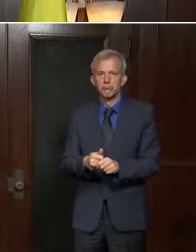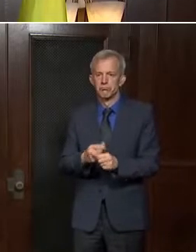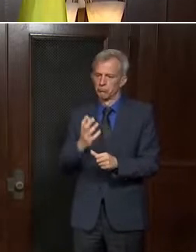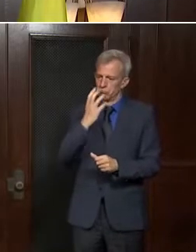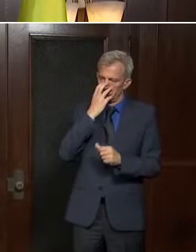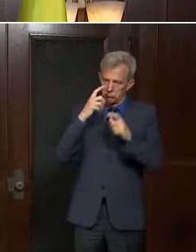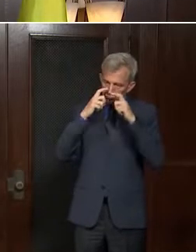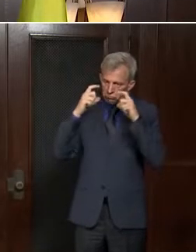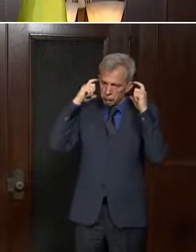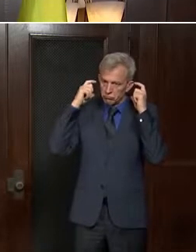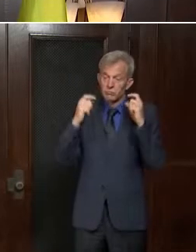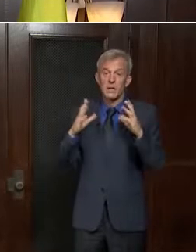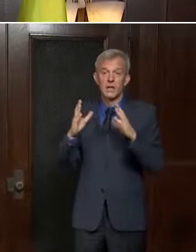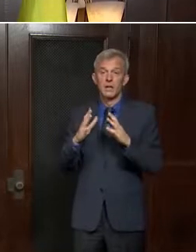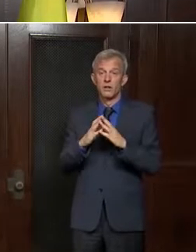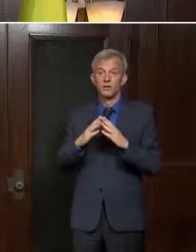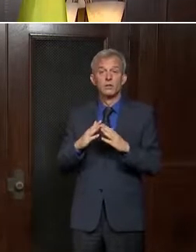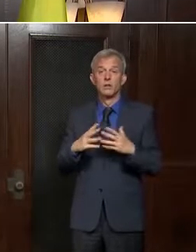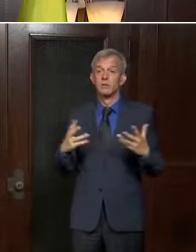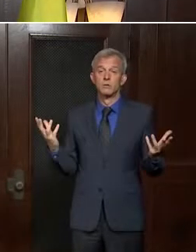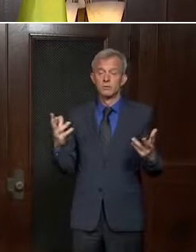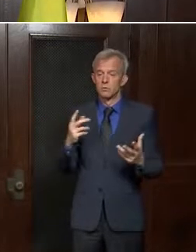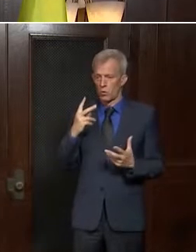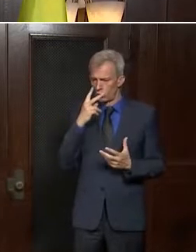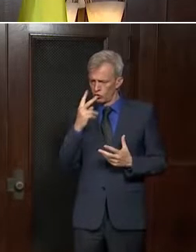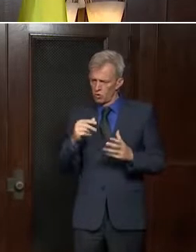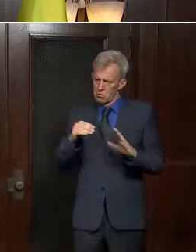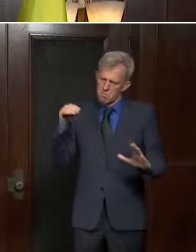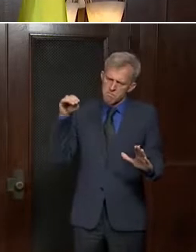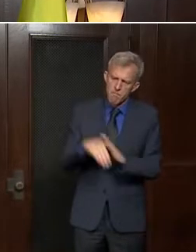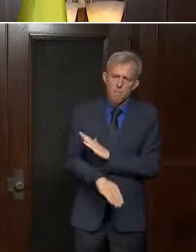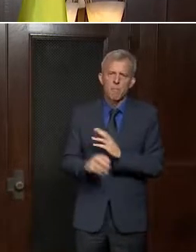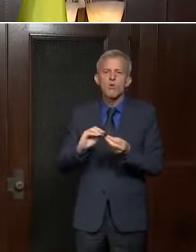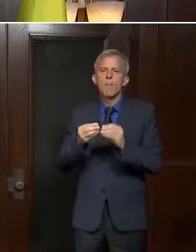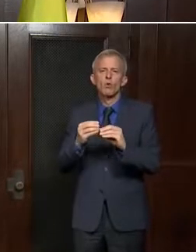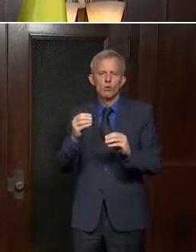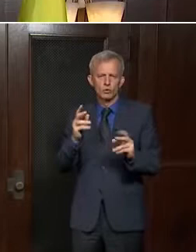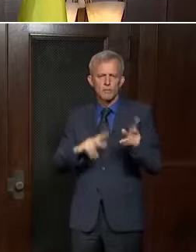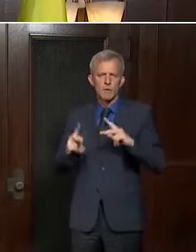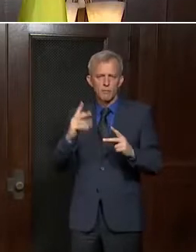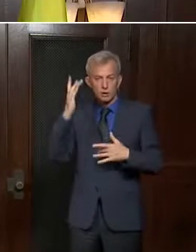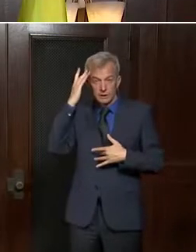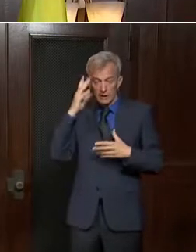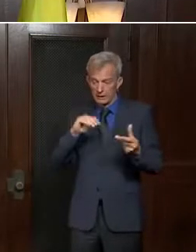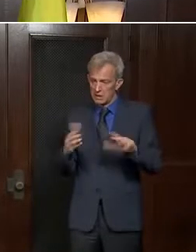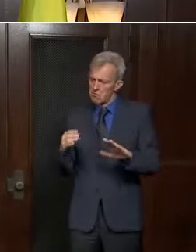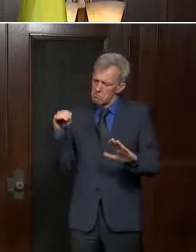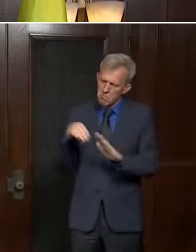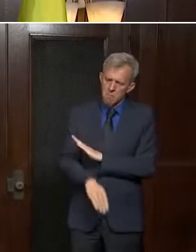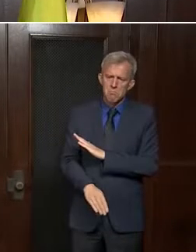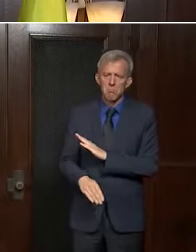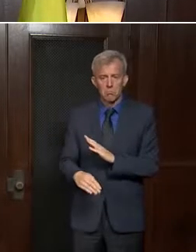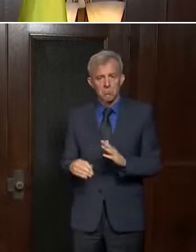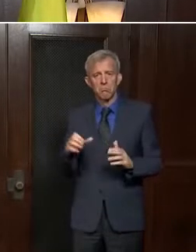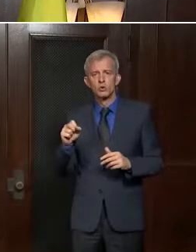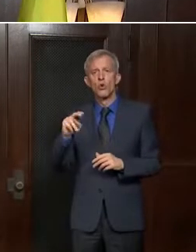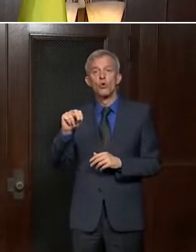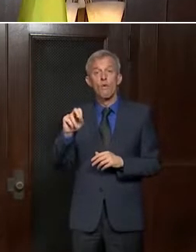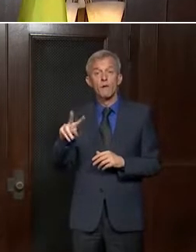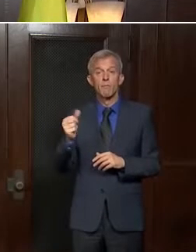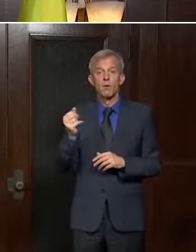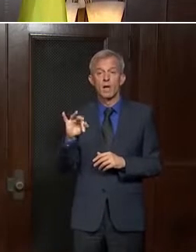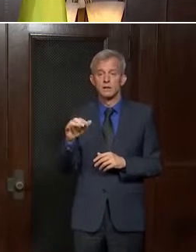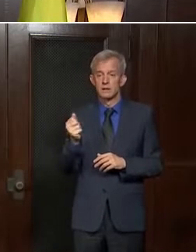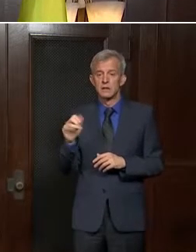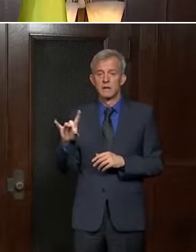city saw a huge drop in numbers of people who were becoming sick and who were dying. So, in November 1918, the city